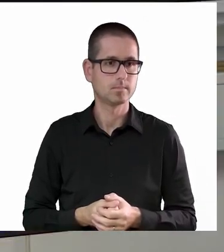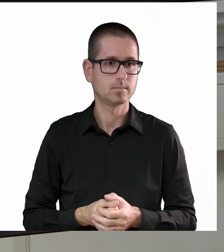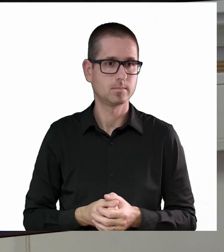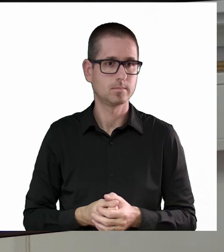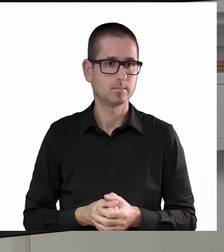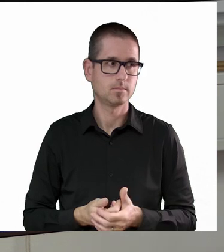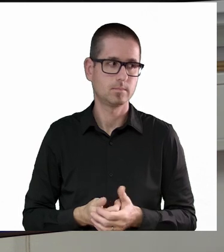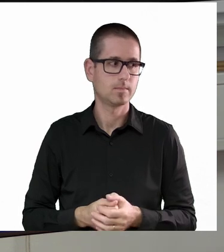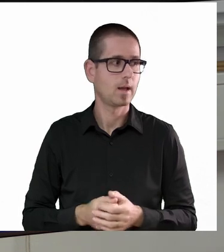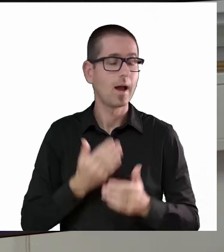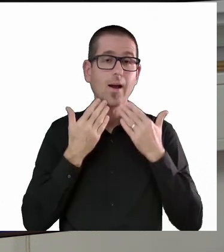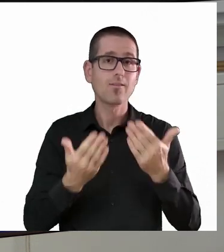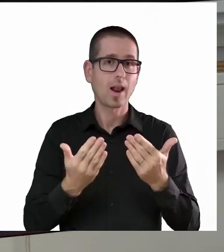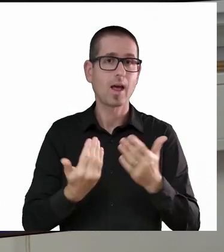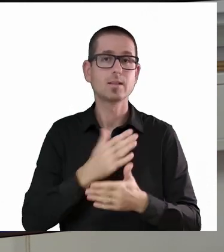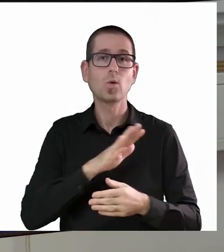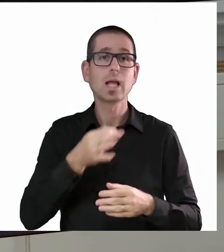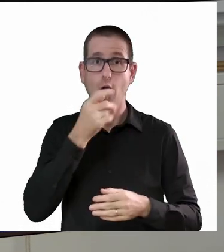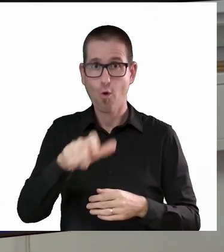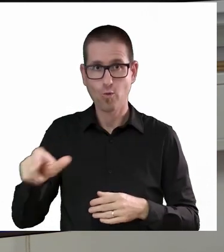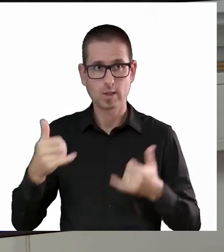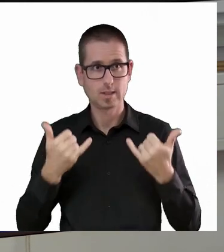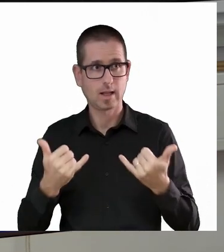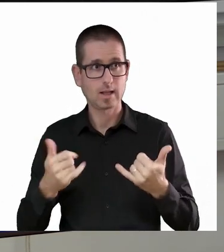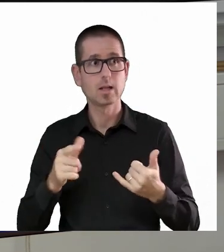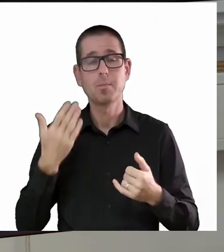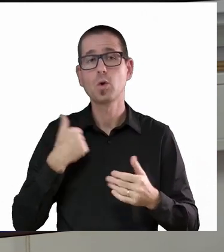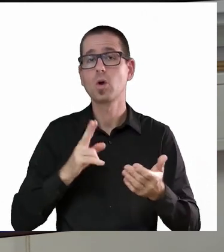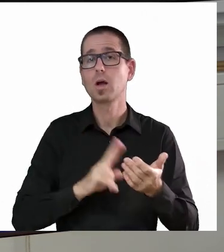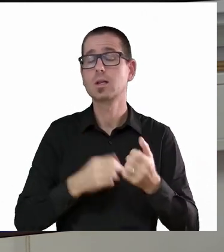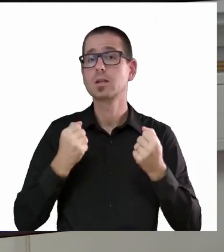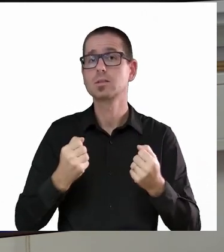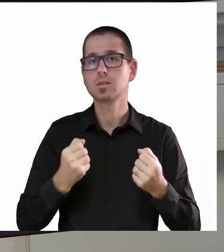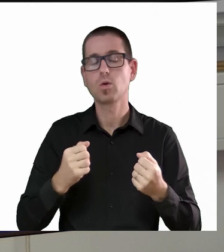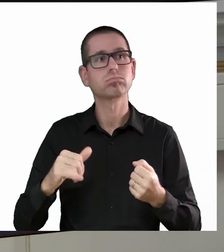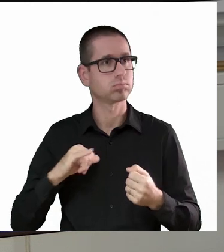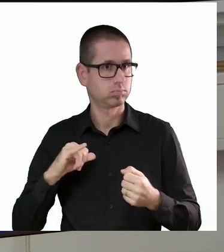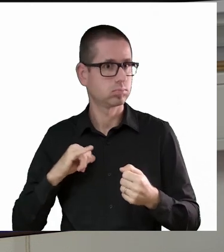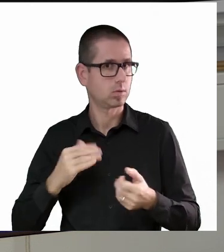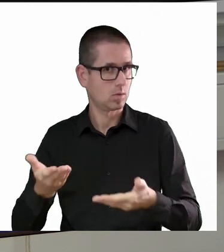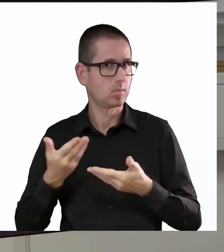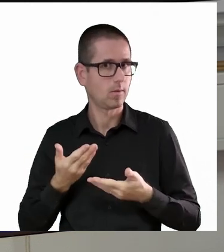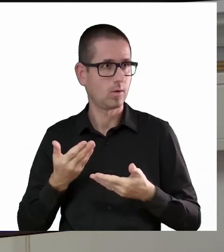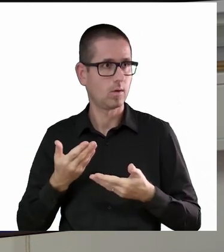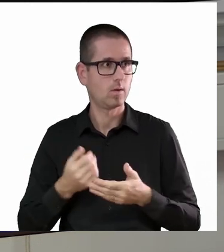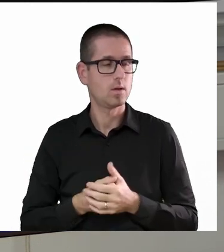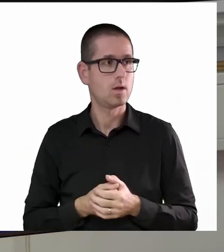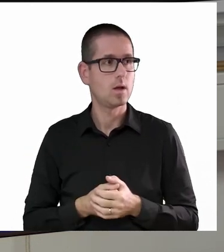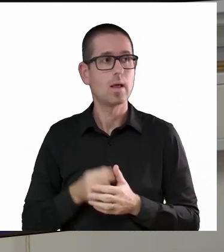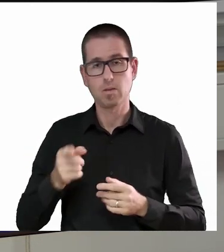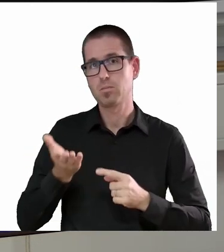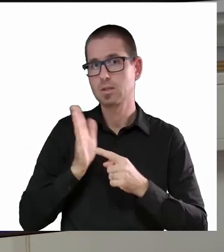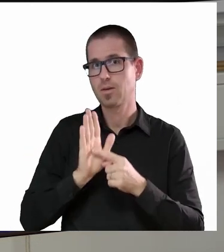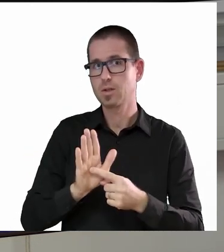So thank you very much to all the speakers today. It was really a very informative, first of all,